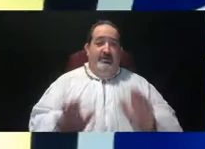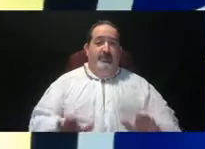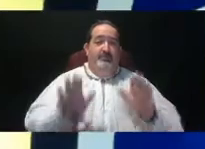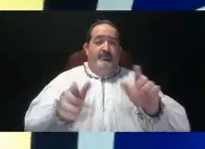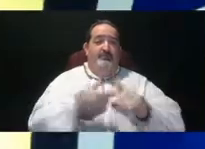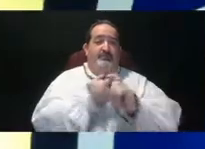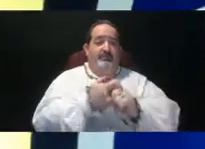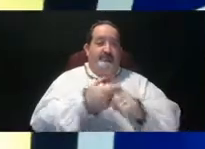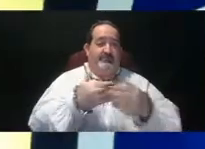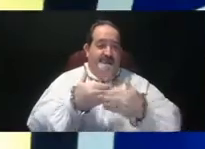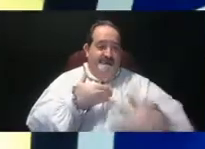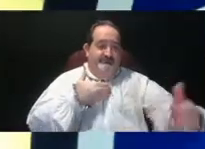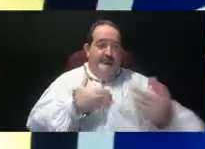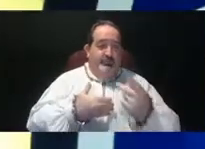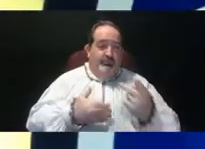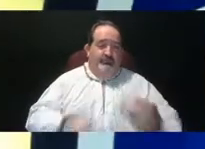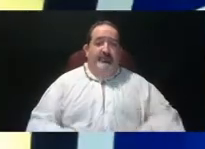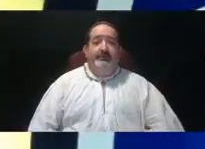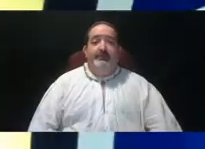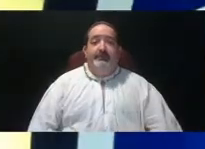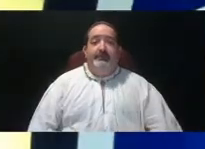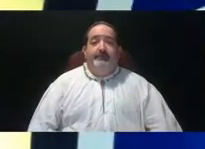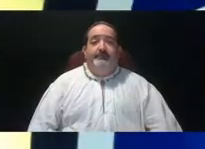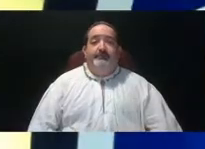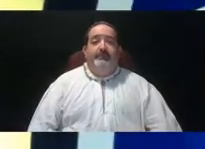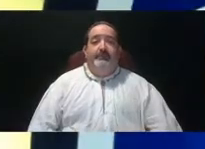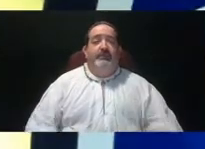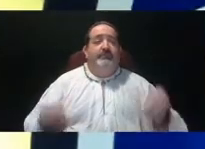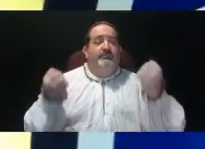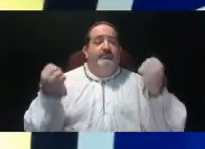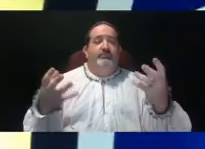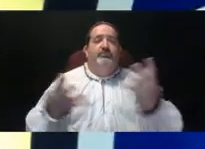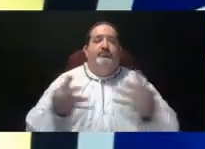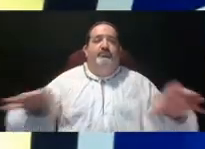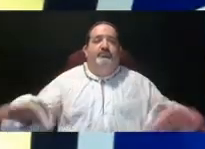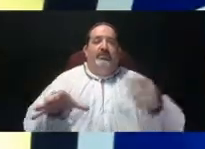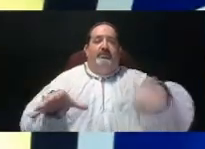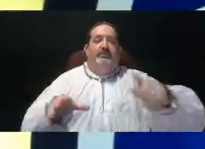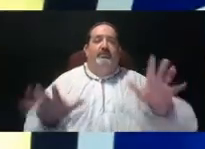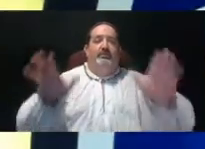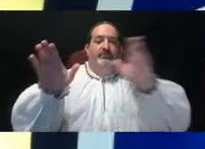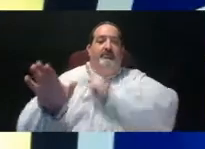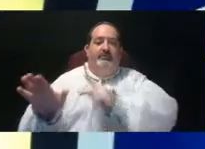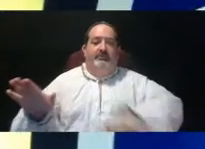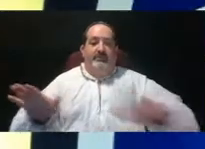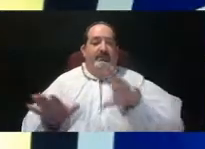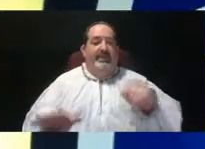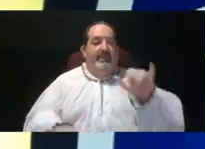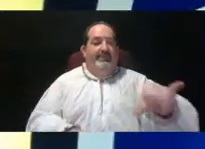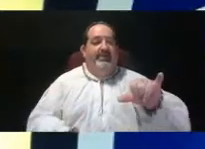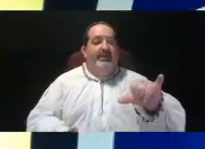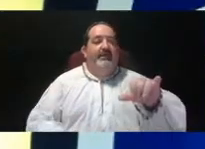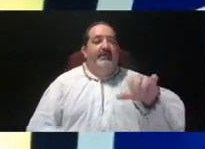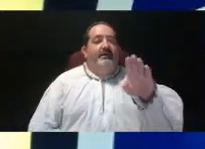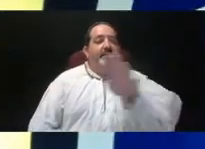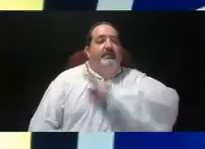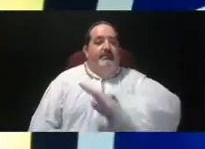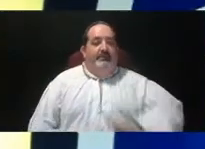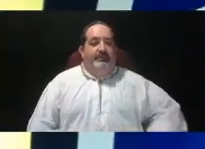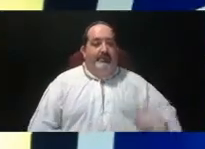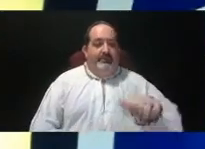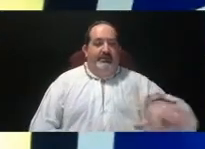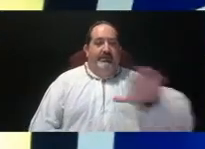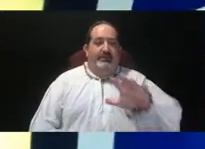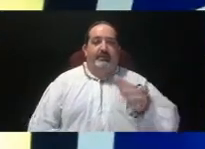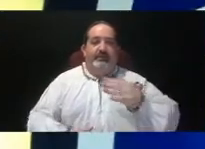wonderful friendship between you and I. And all you have done for this great kingdom and for that barony, I could not be more pleased with you, nor can I